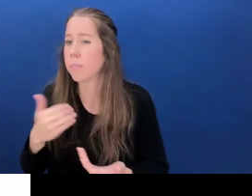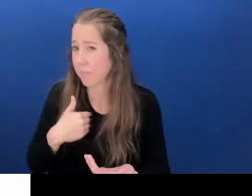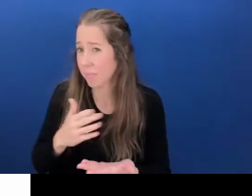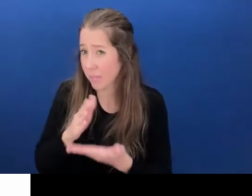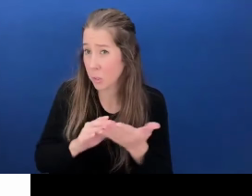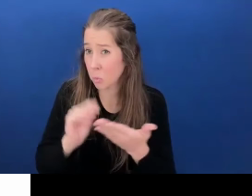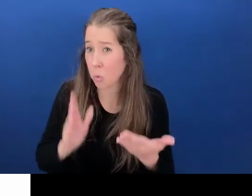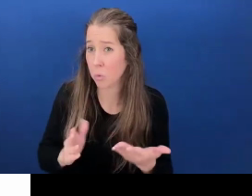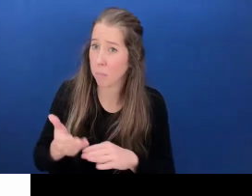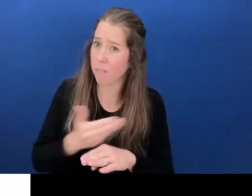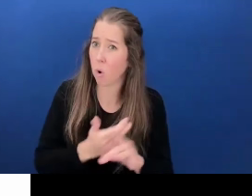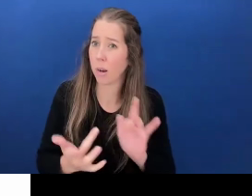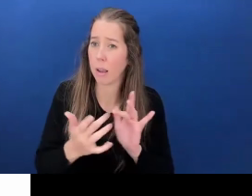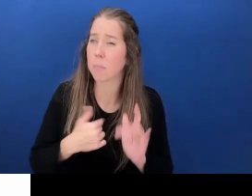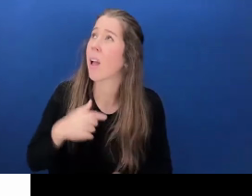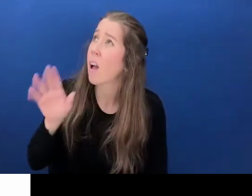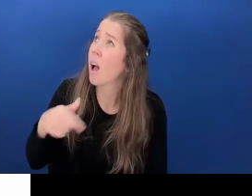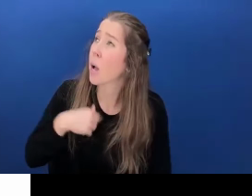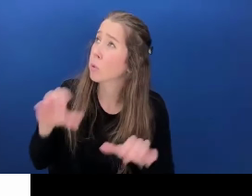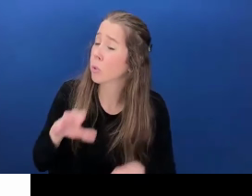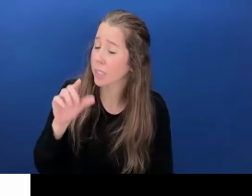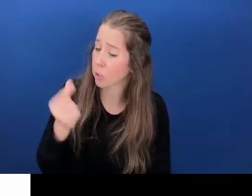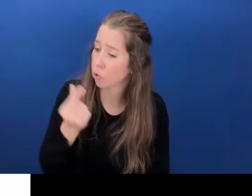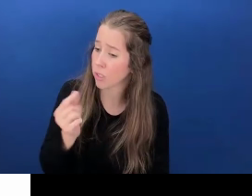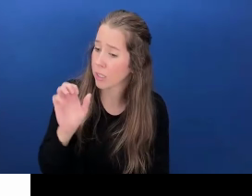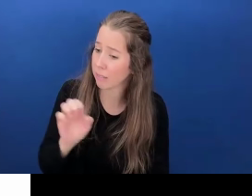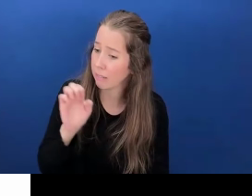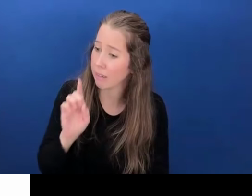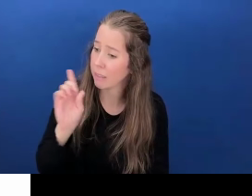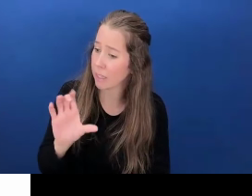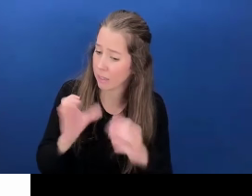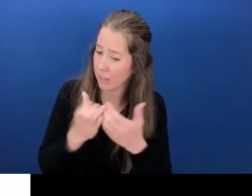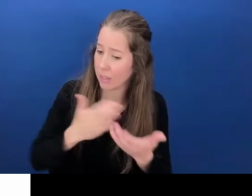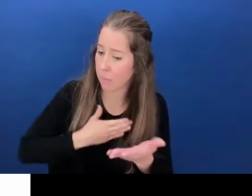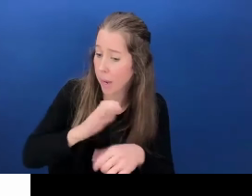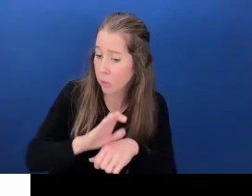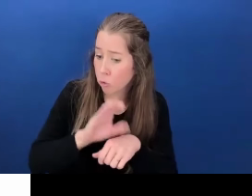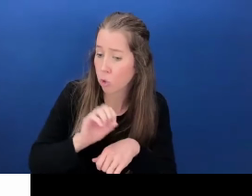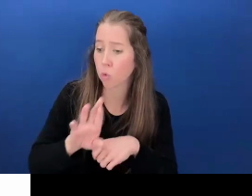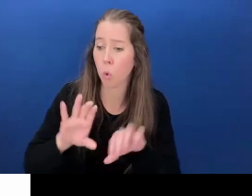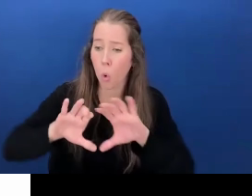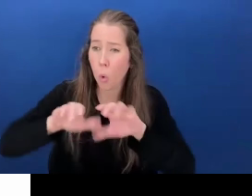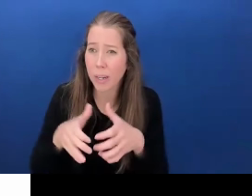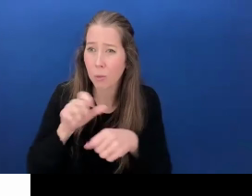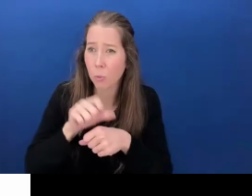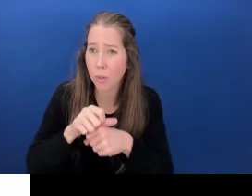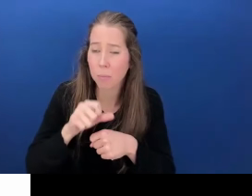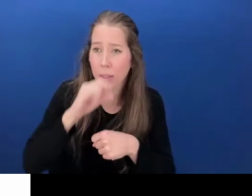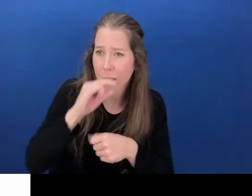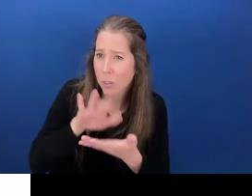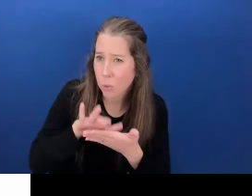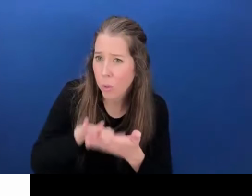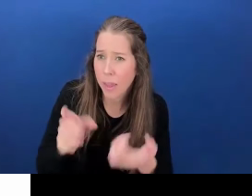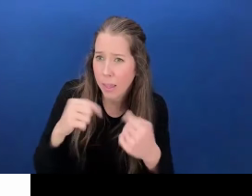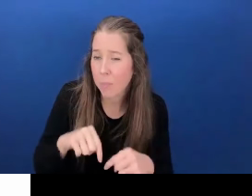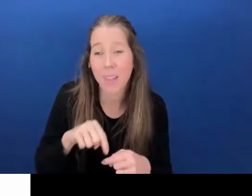past that reach out, they're like, oh, well, I'm doing a GED class at my church, or there's this organization that works with my kid's school that comes out.